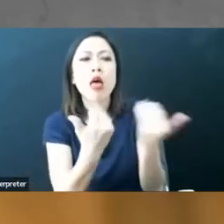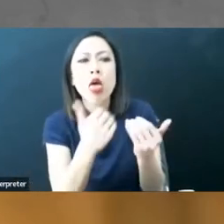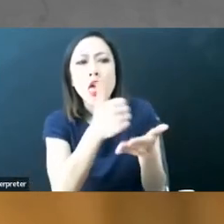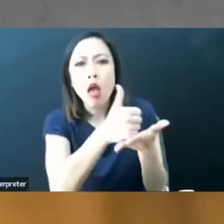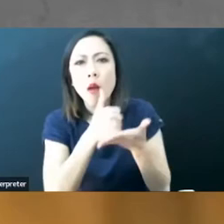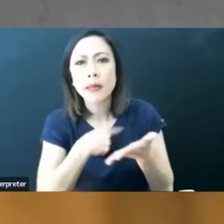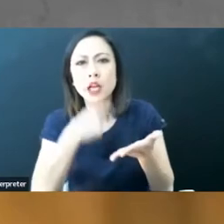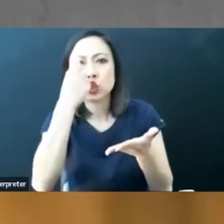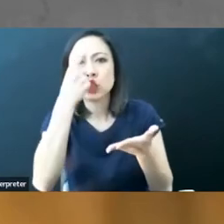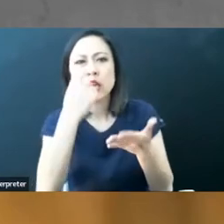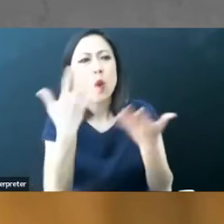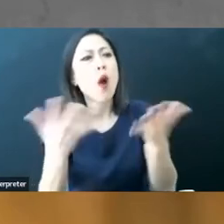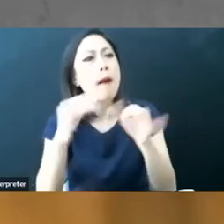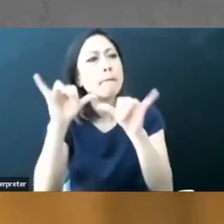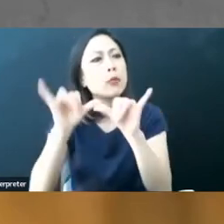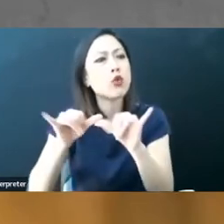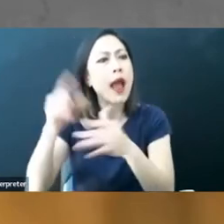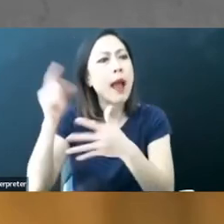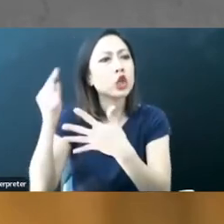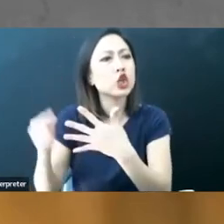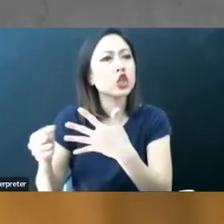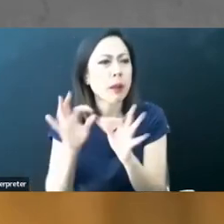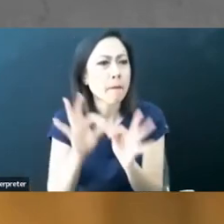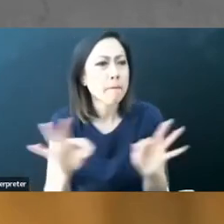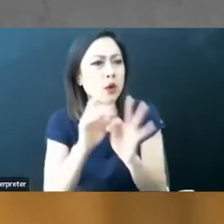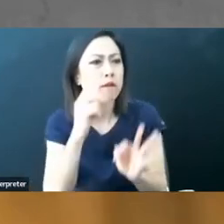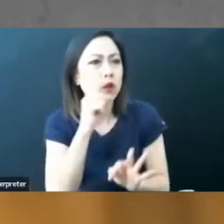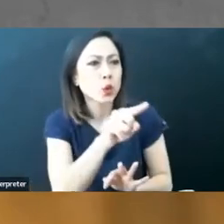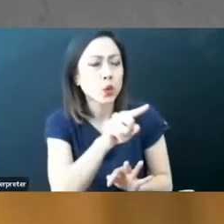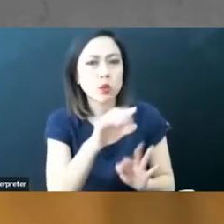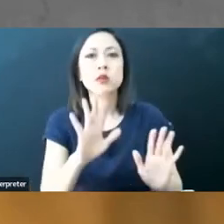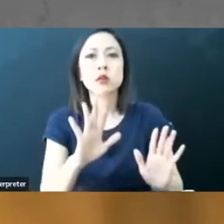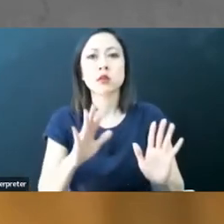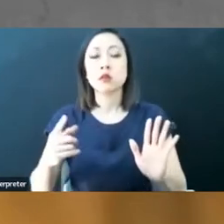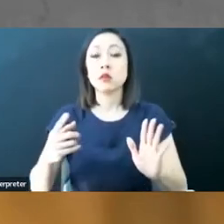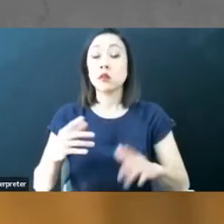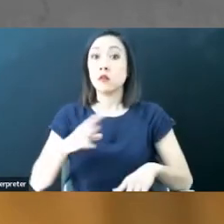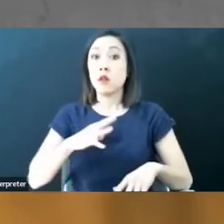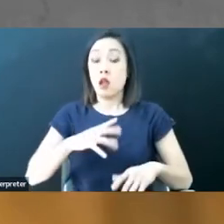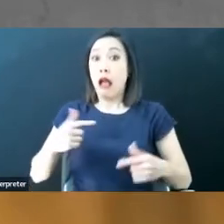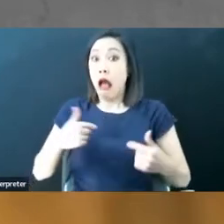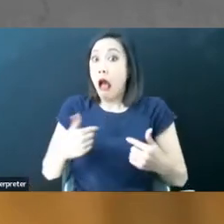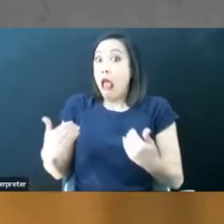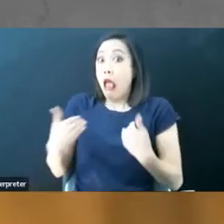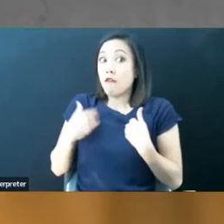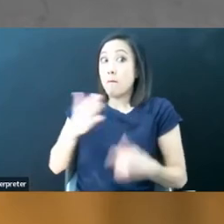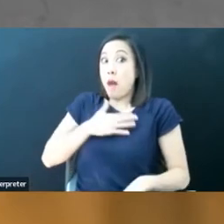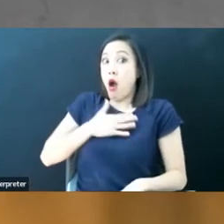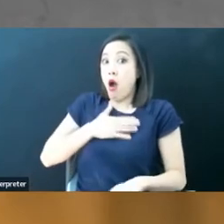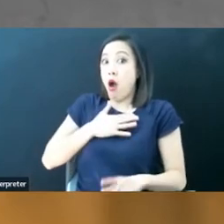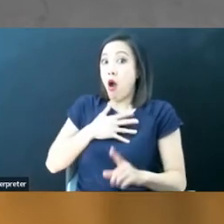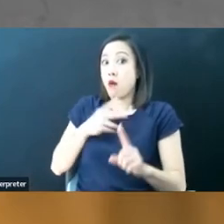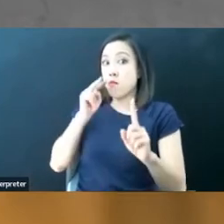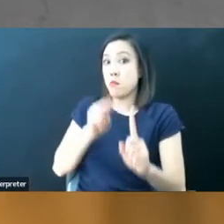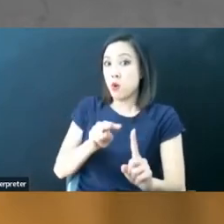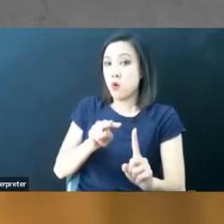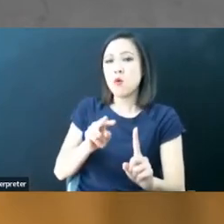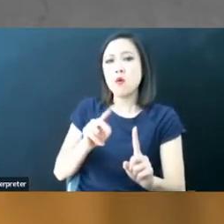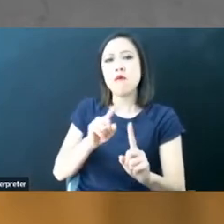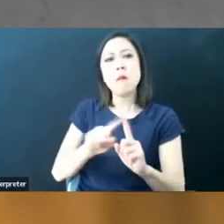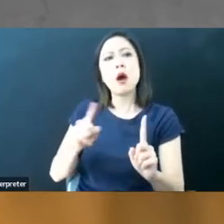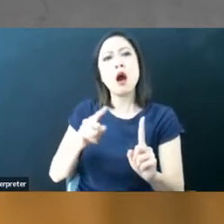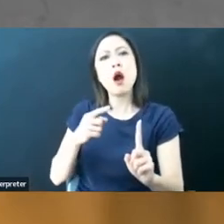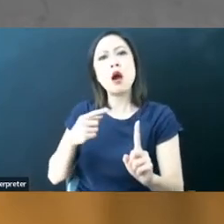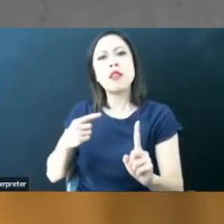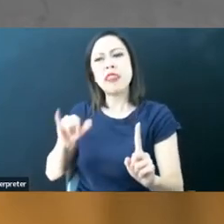that builds the confidence to say, I know I've got a point of view that you should listen to. Just engage with it, because I'm not coming with an answer. I'm coming with a way of